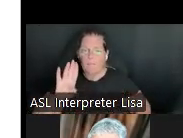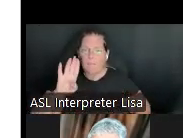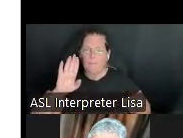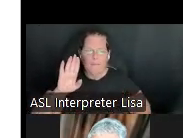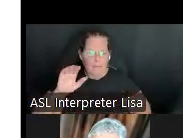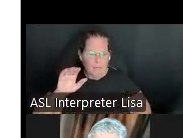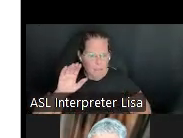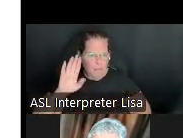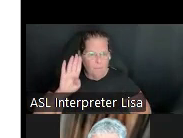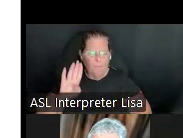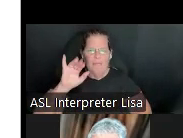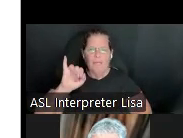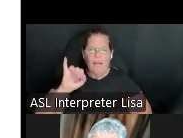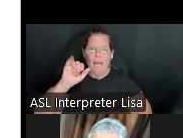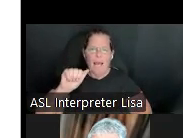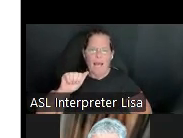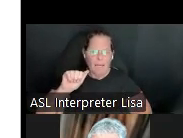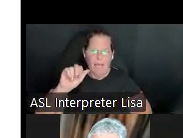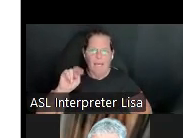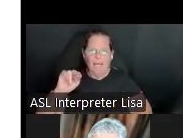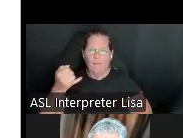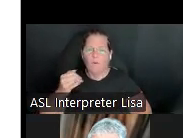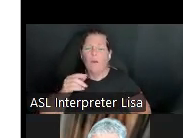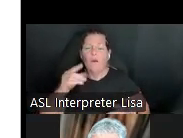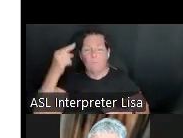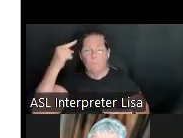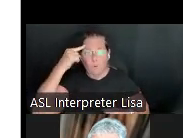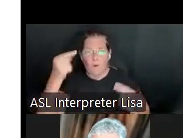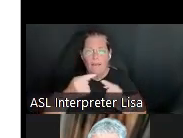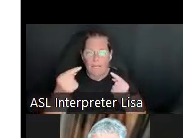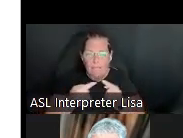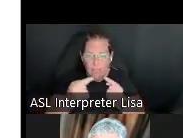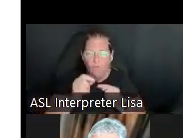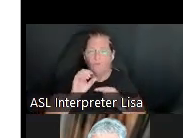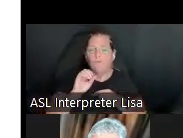BIANJ or Brain Injury of New Jersey, you should be able to find the app.